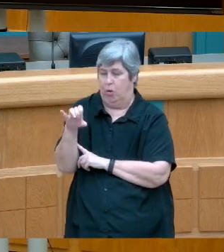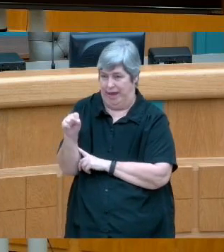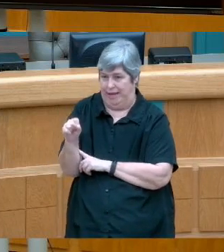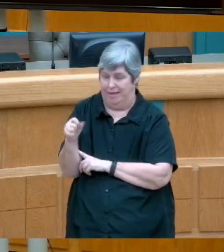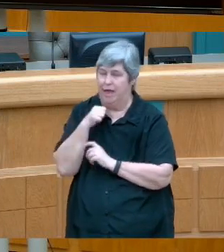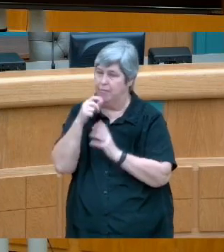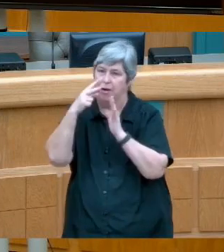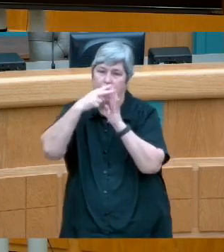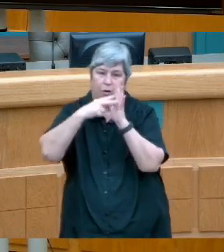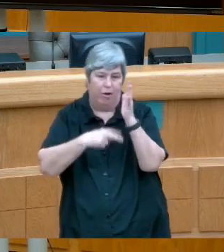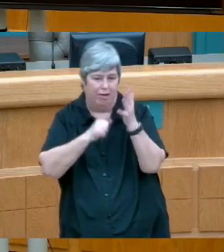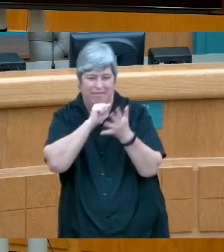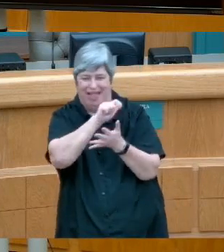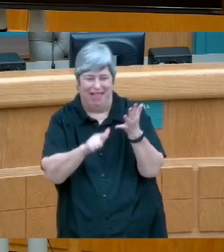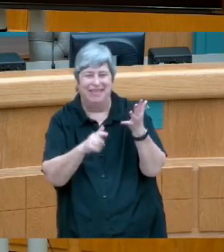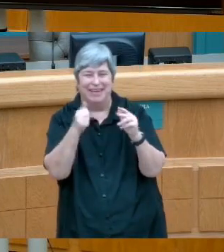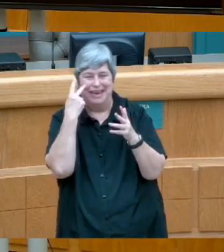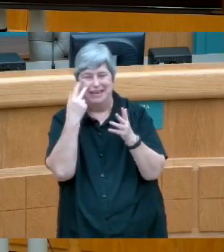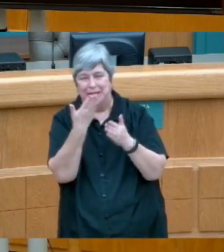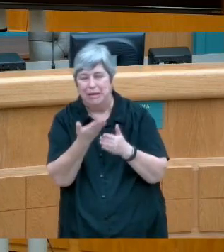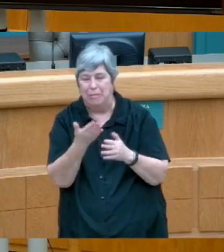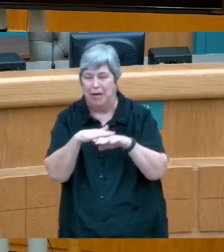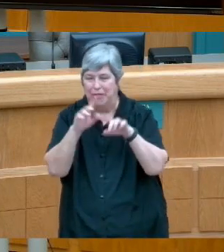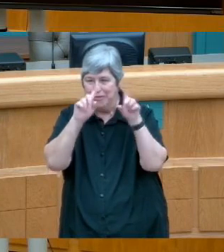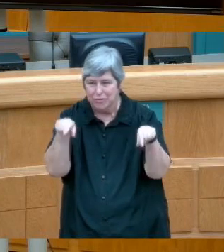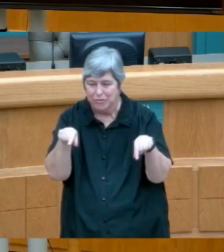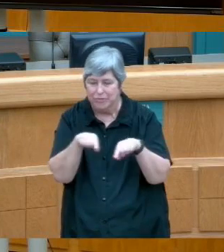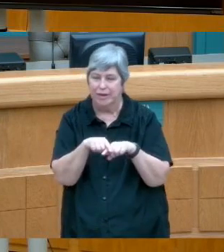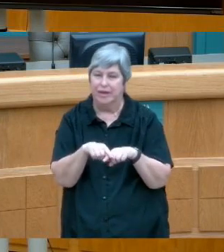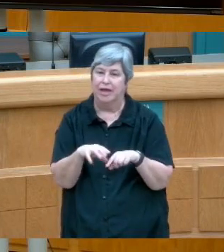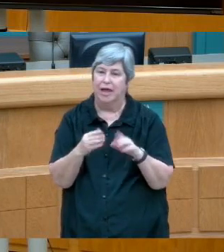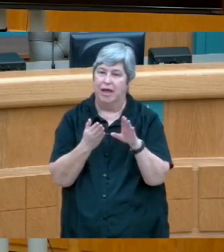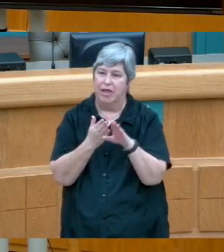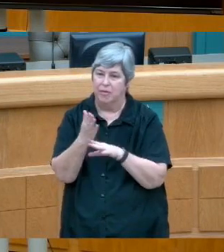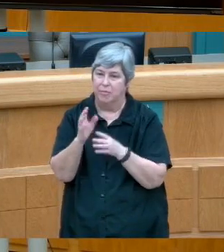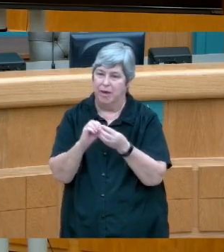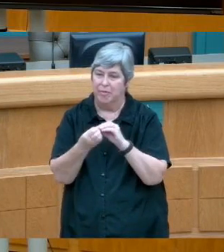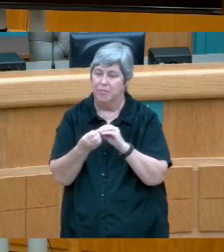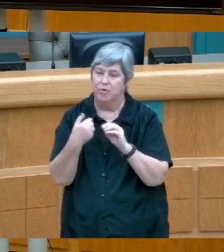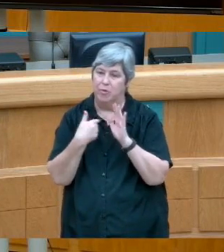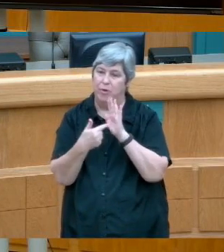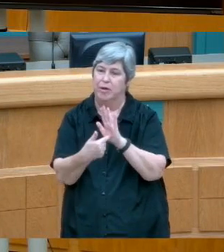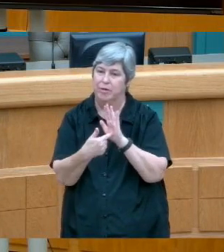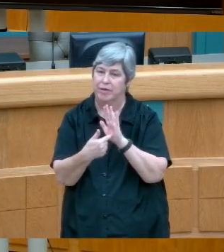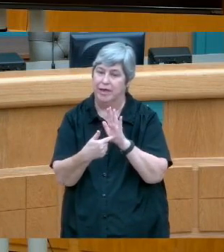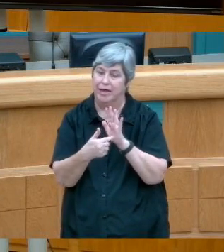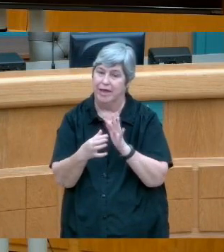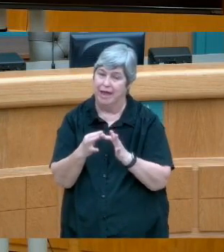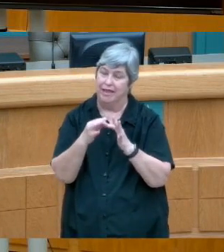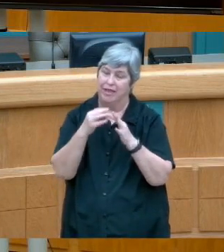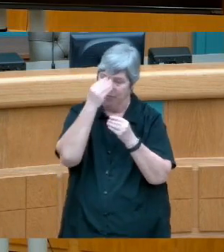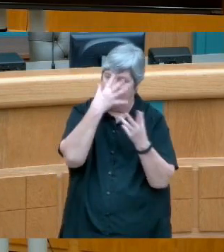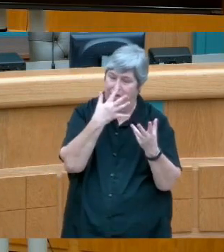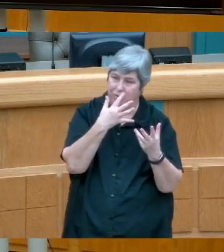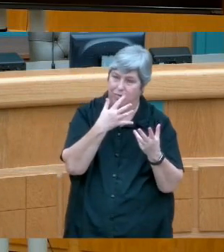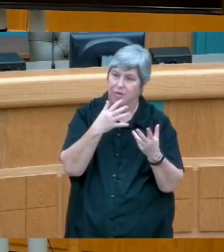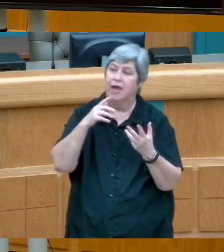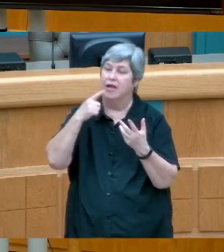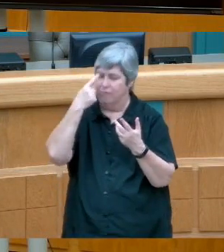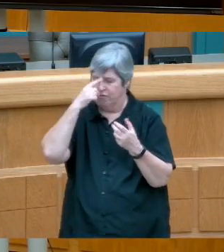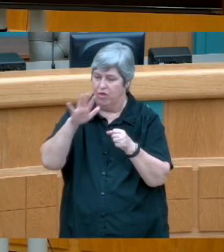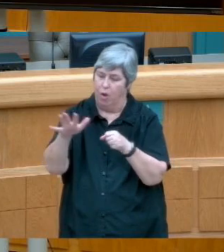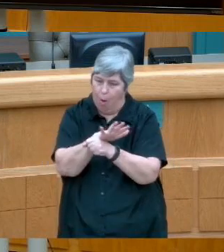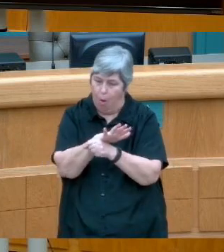not going to read them all off, but you can see them on the screen here. And the primary numbers that we present, unless otherwise noted, are for the Coastal